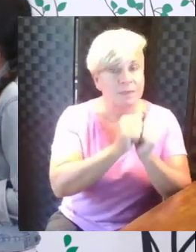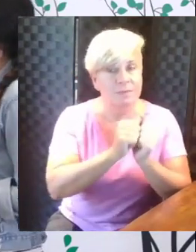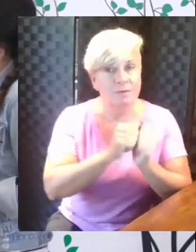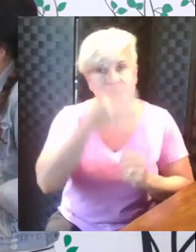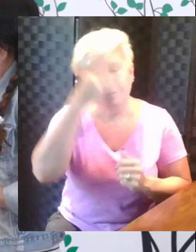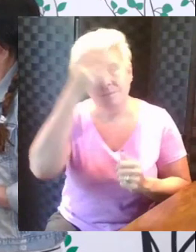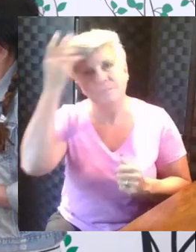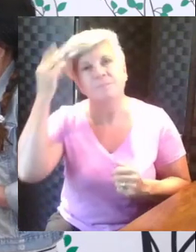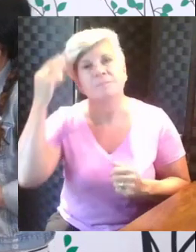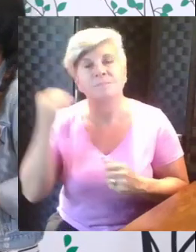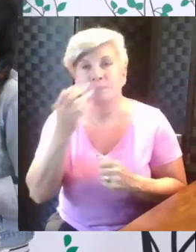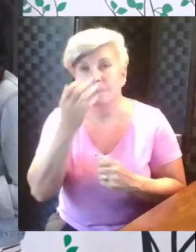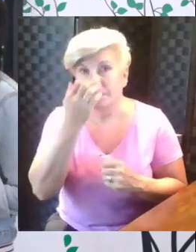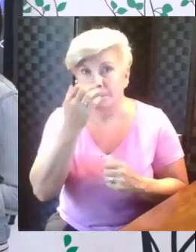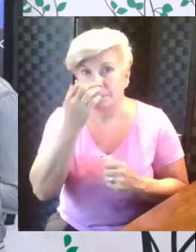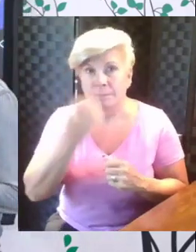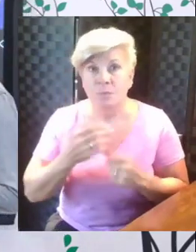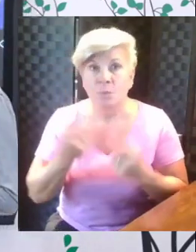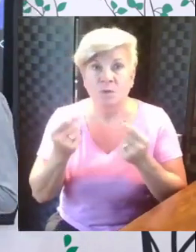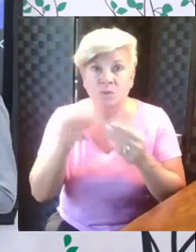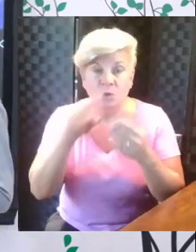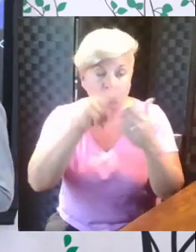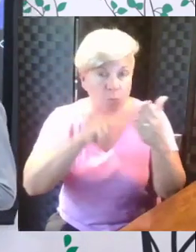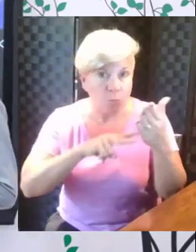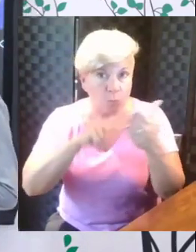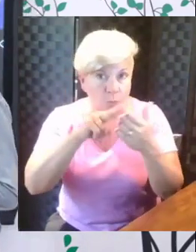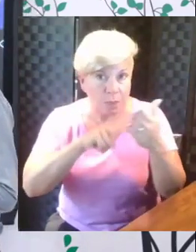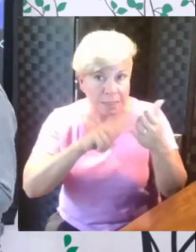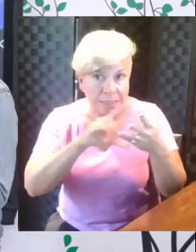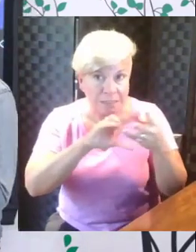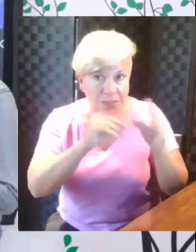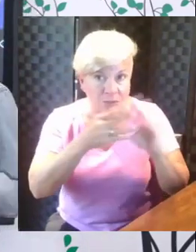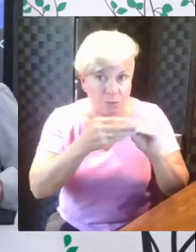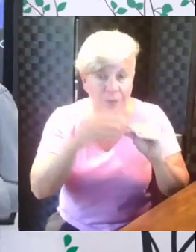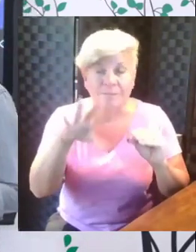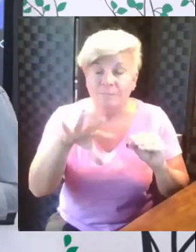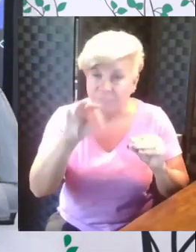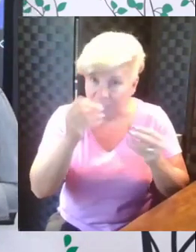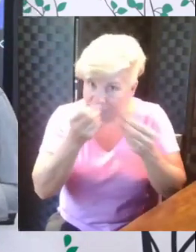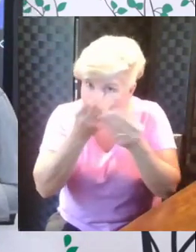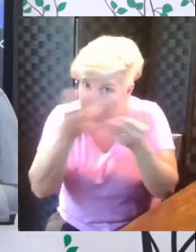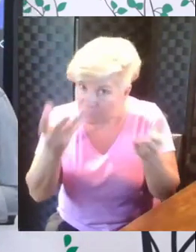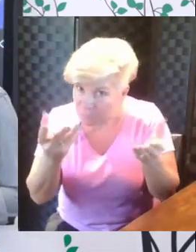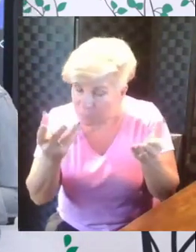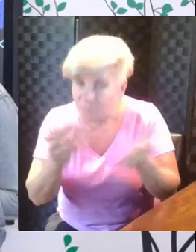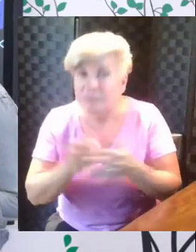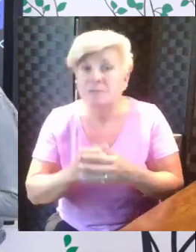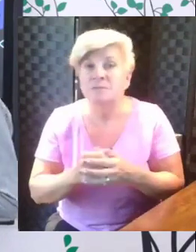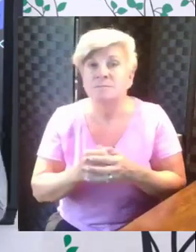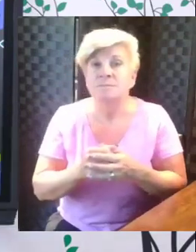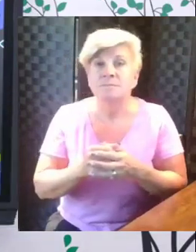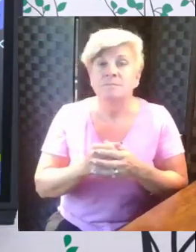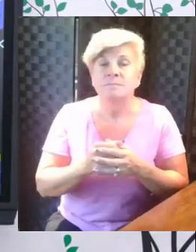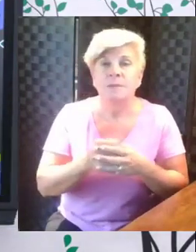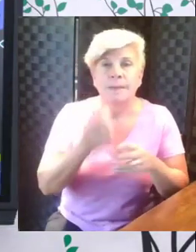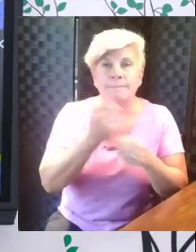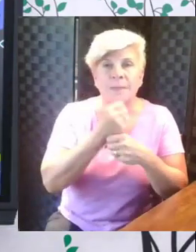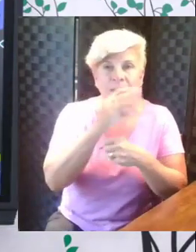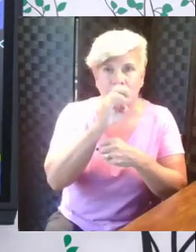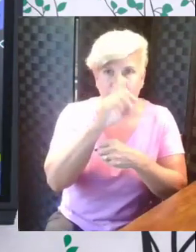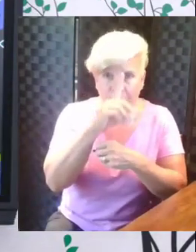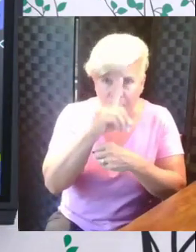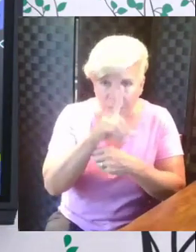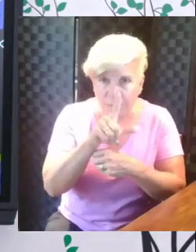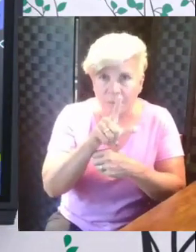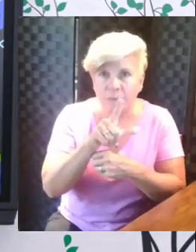together. And what we're going to do is read the problem, find that information that they're giving us. We're going to create a model,